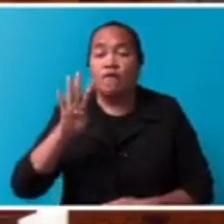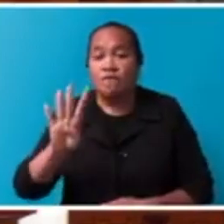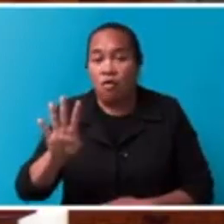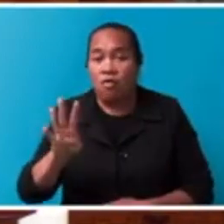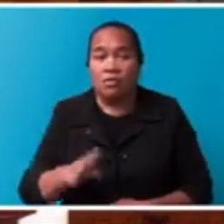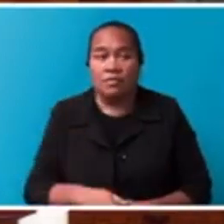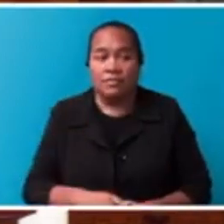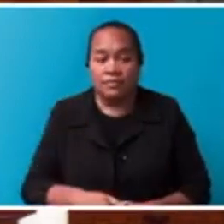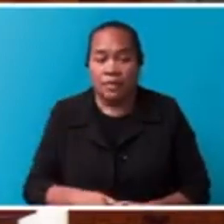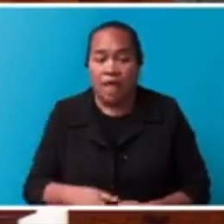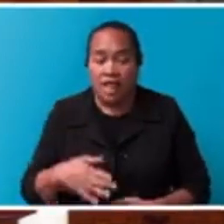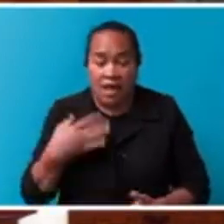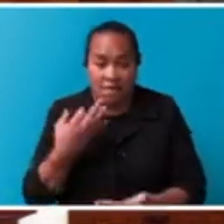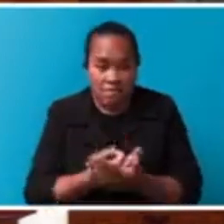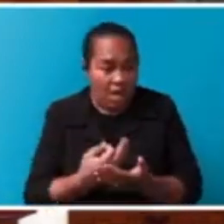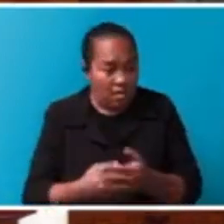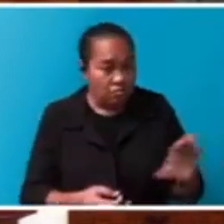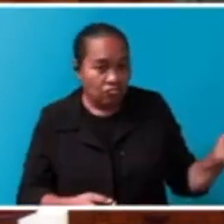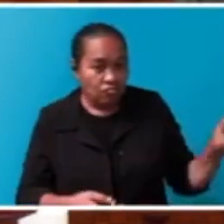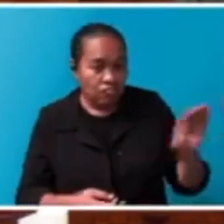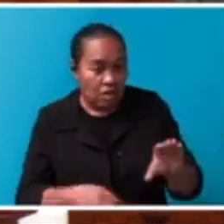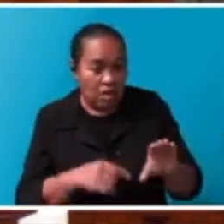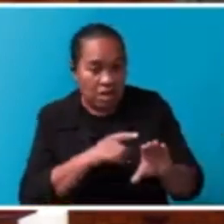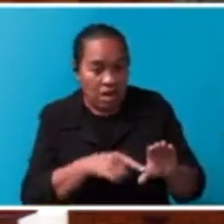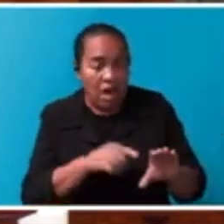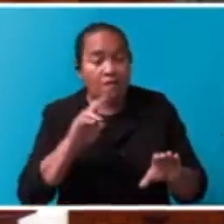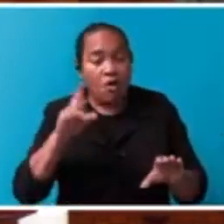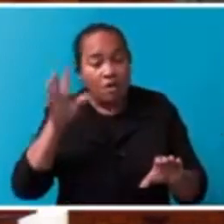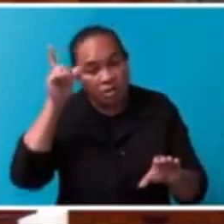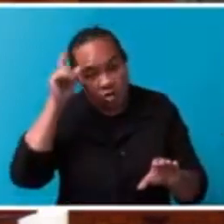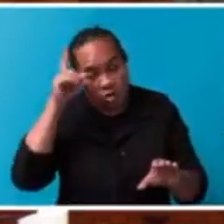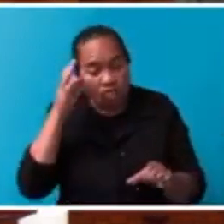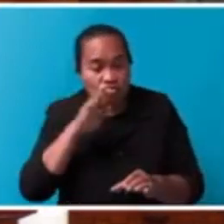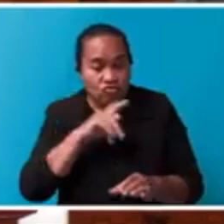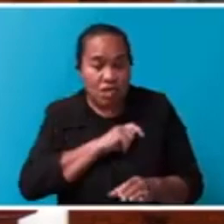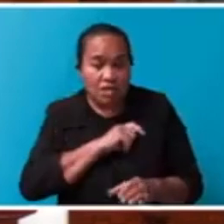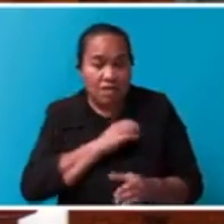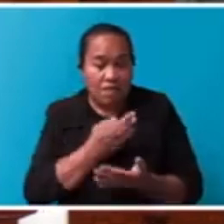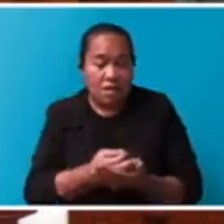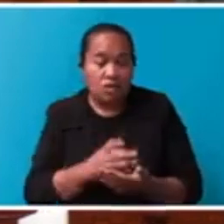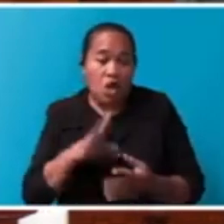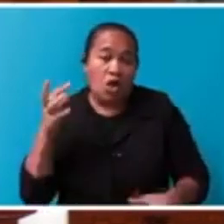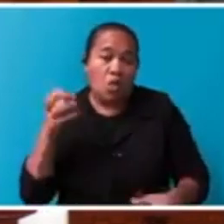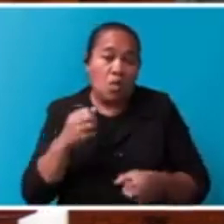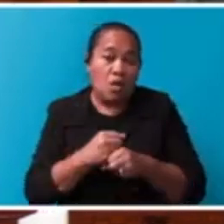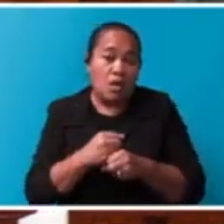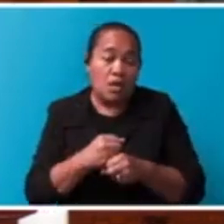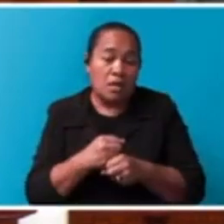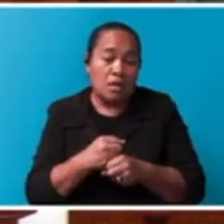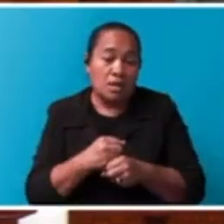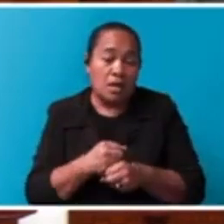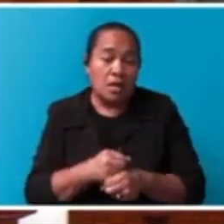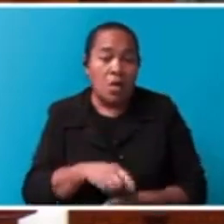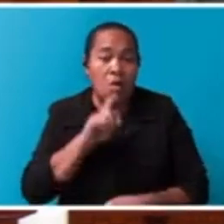the Wealth Fund in the iTaukei Land Trust Board has accumulated to a total fund